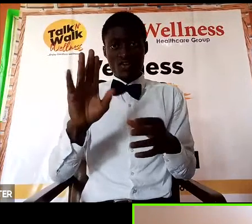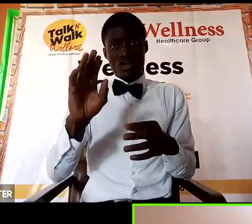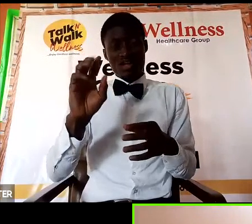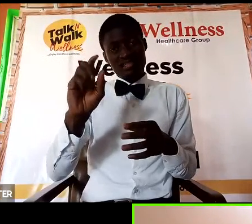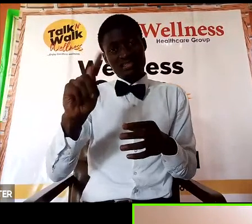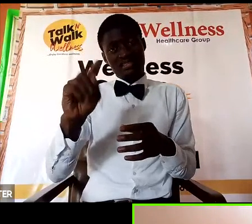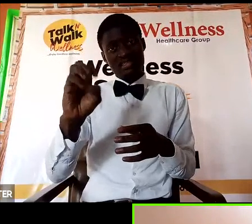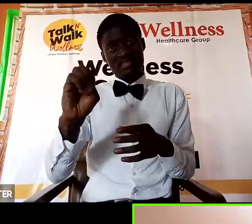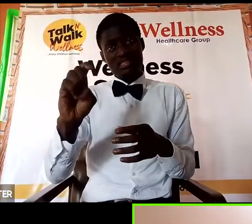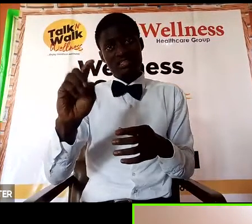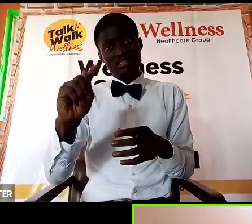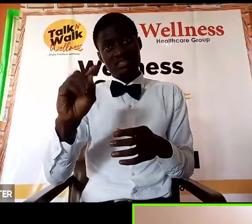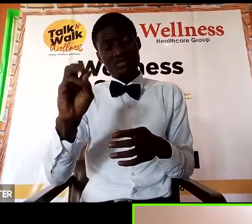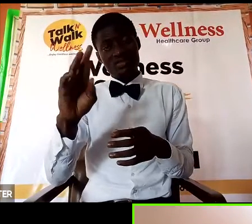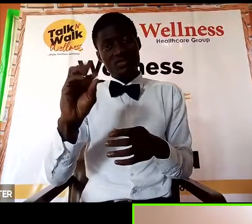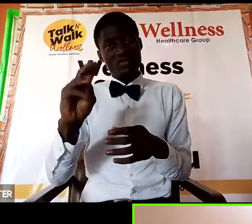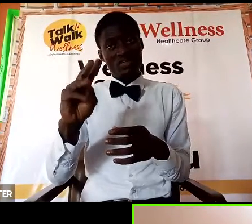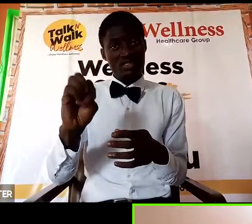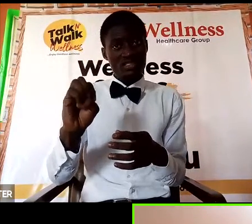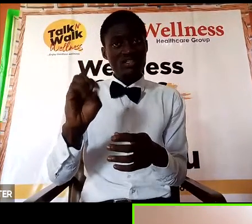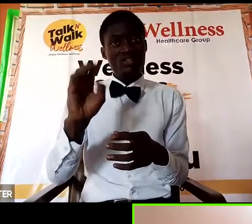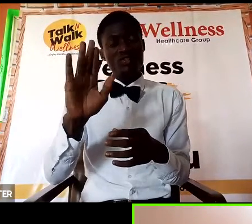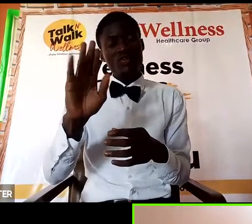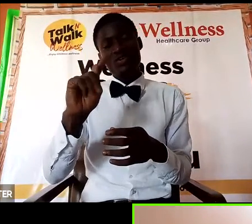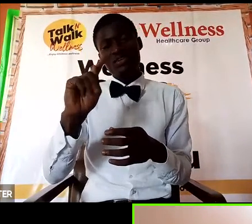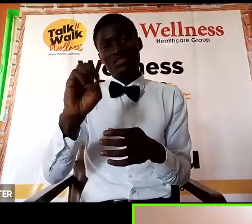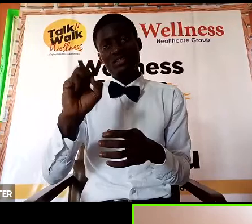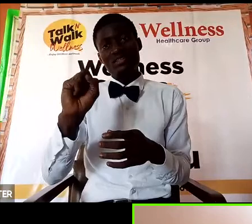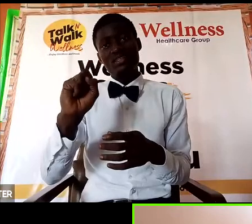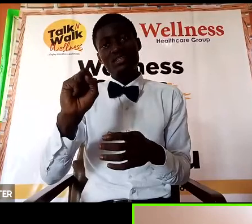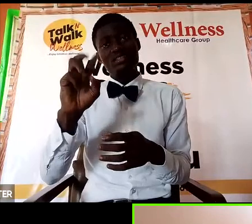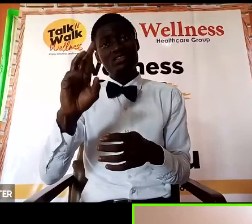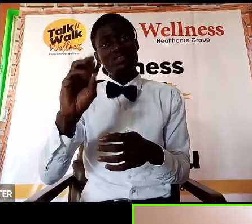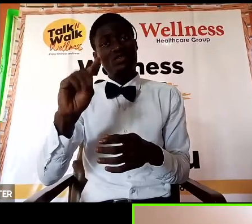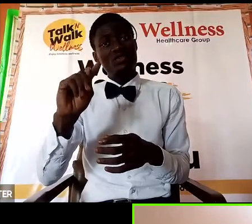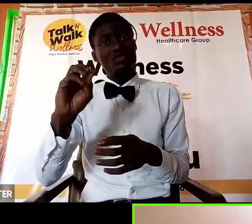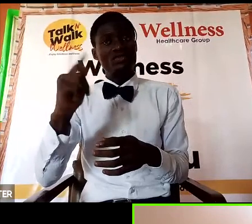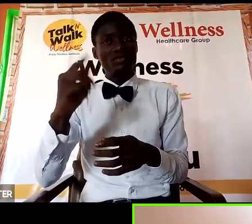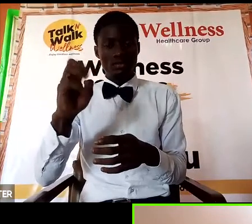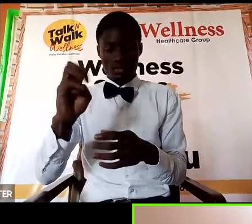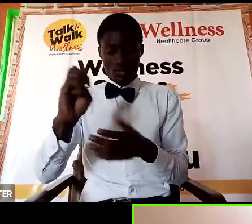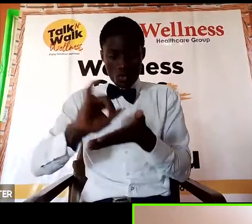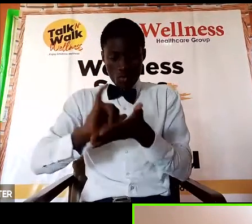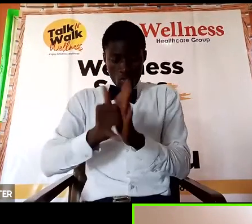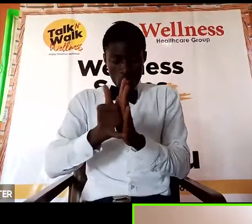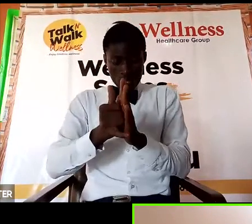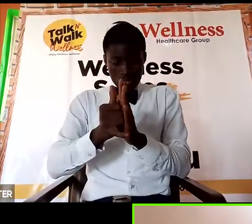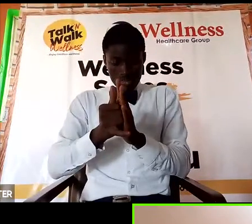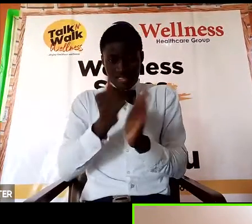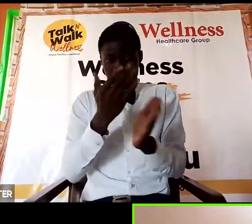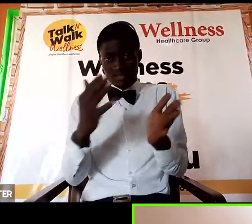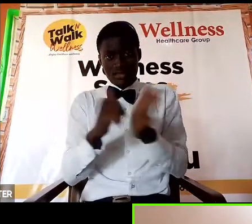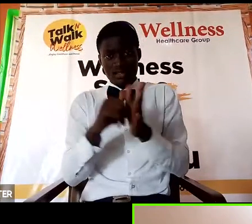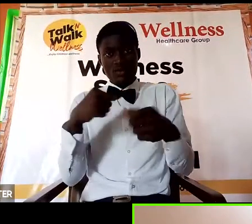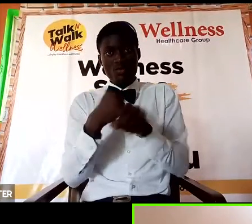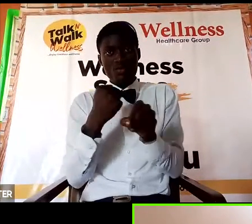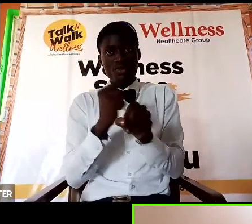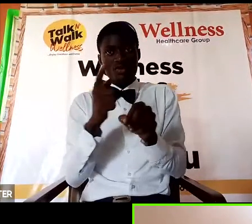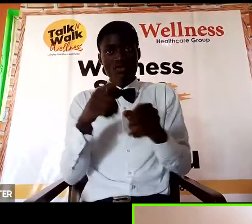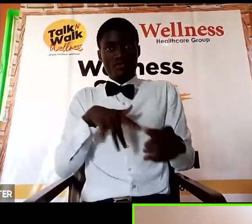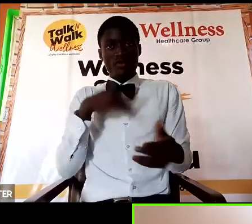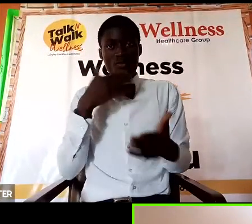your serotonin, hormones that makes you to feel good, hormones that promote,